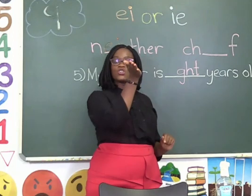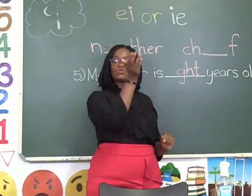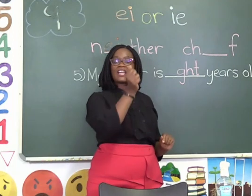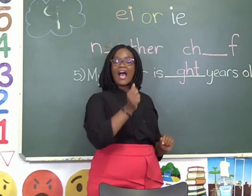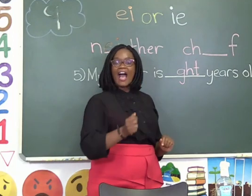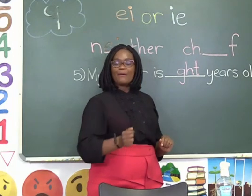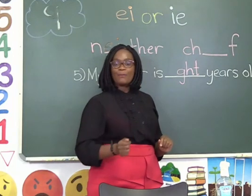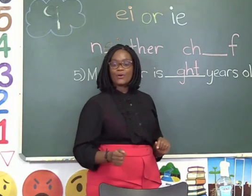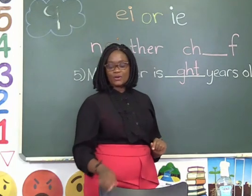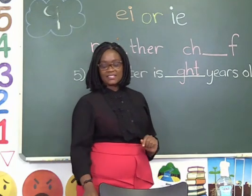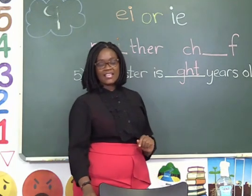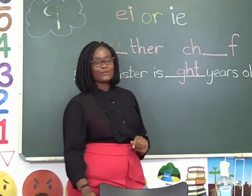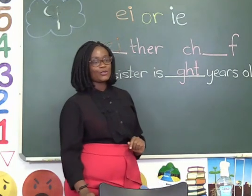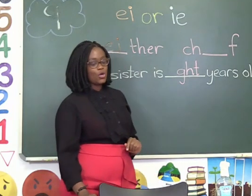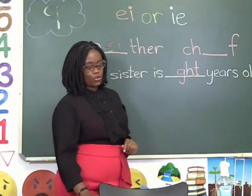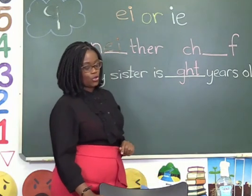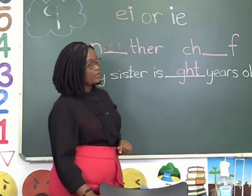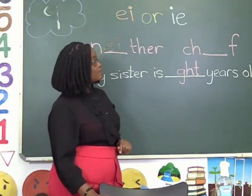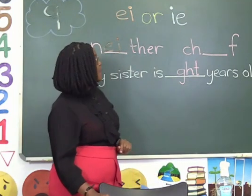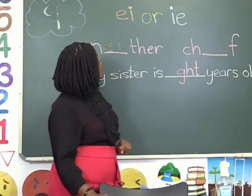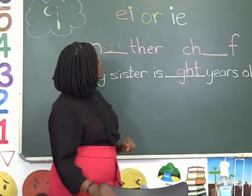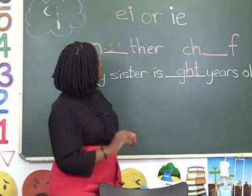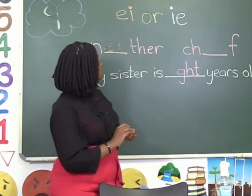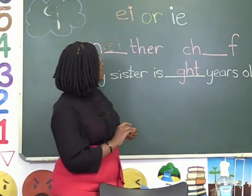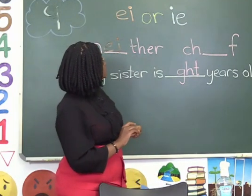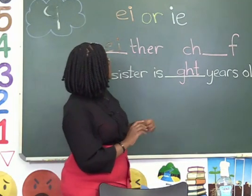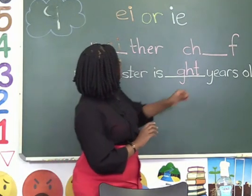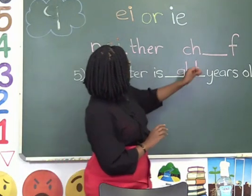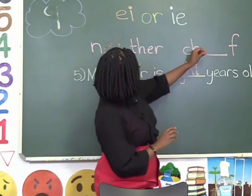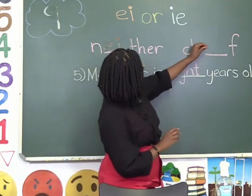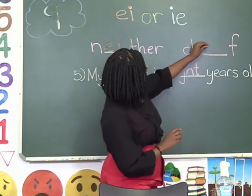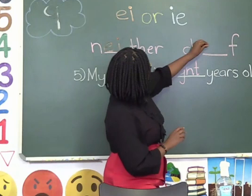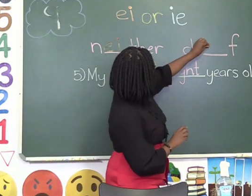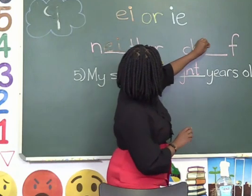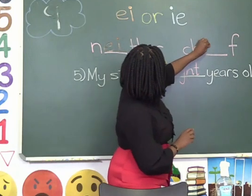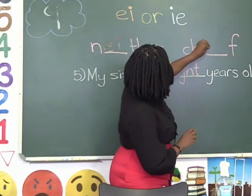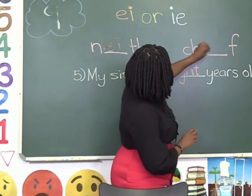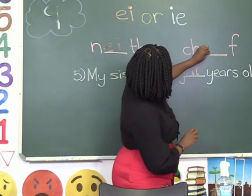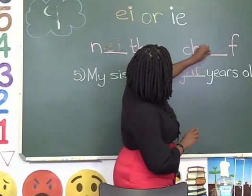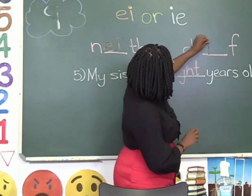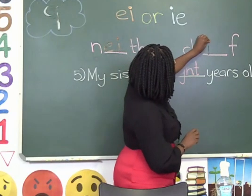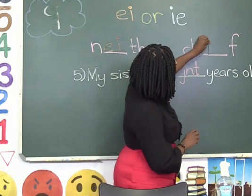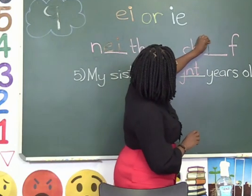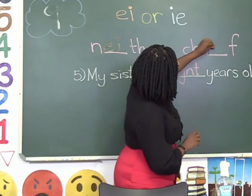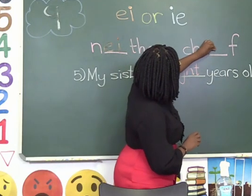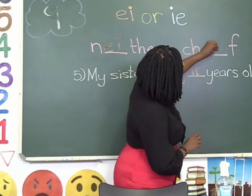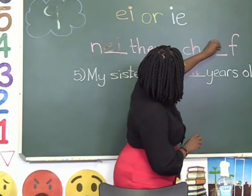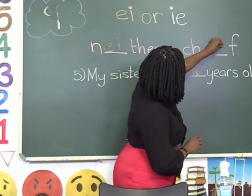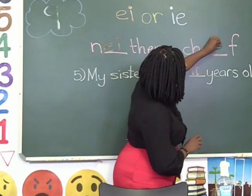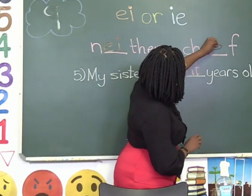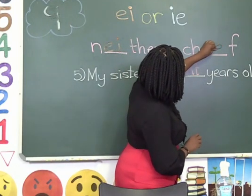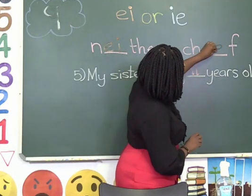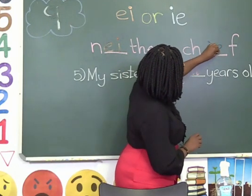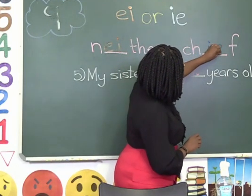changed to an upper sound. So, if our voice has changed, then that means it is the